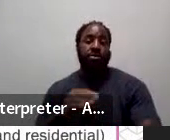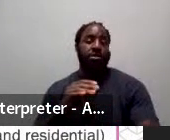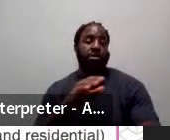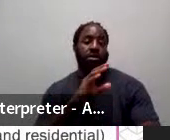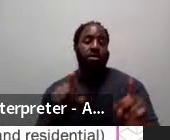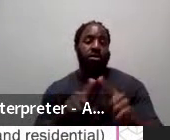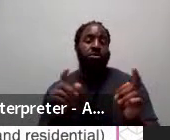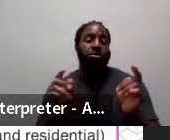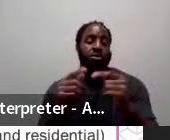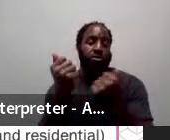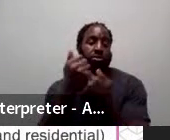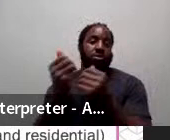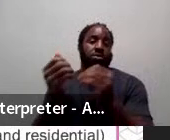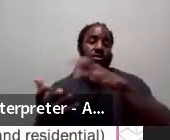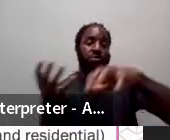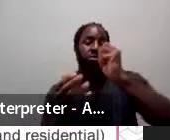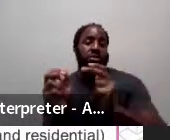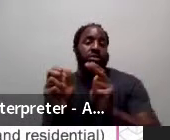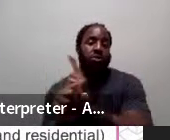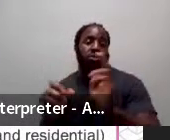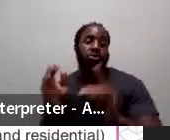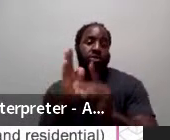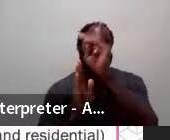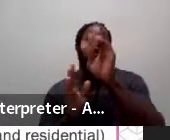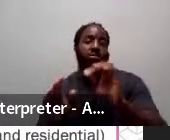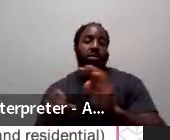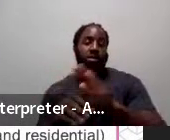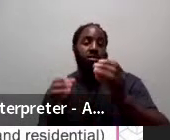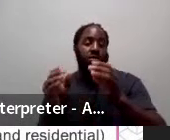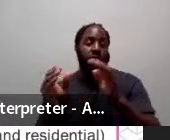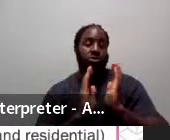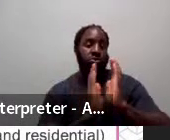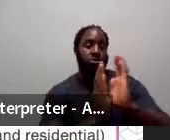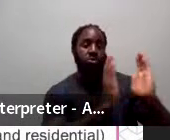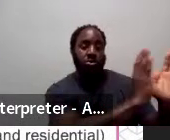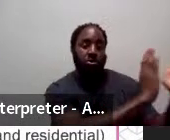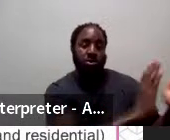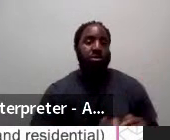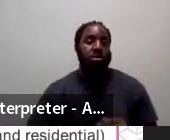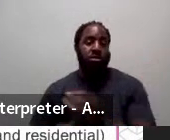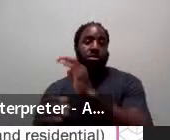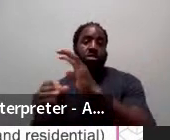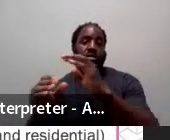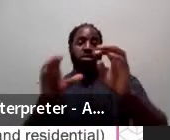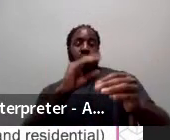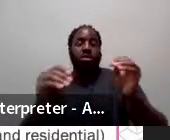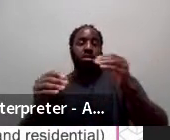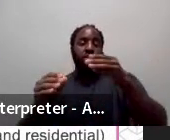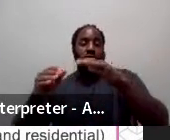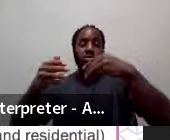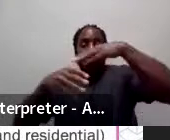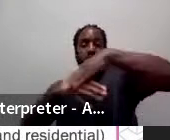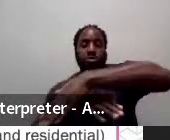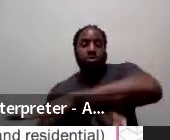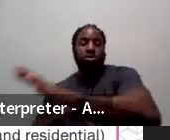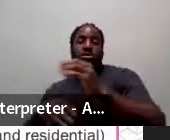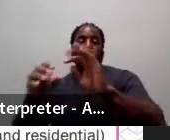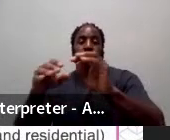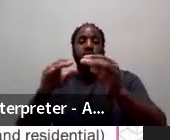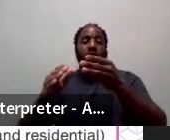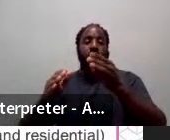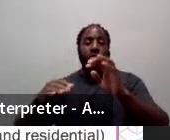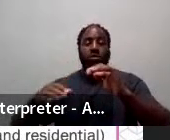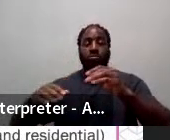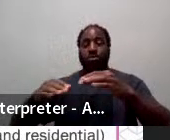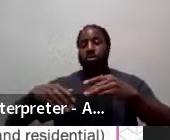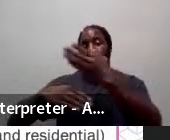also to support mixed-use development on those corridors and to step down to the residential side streets, as you can see here, Seminole, McDonald,